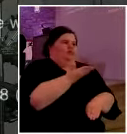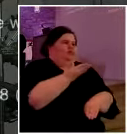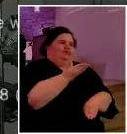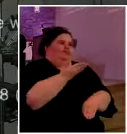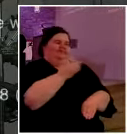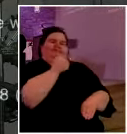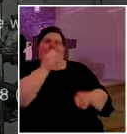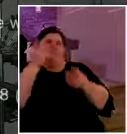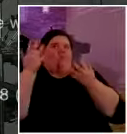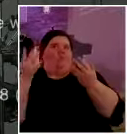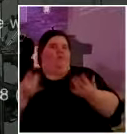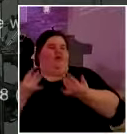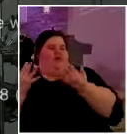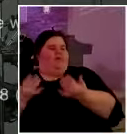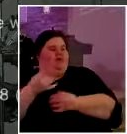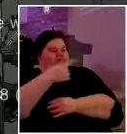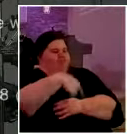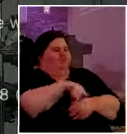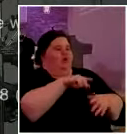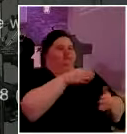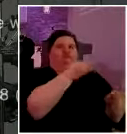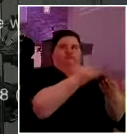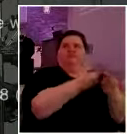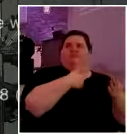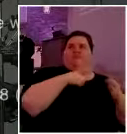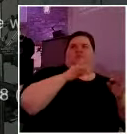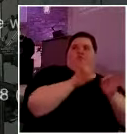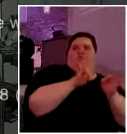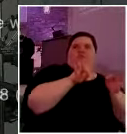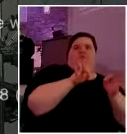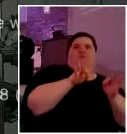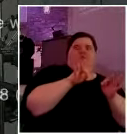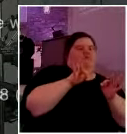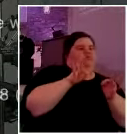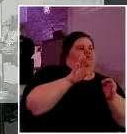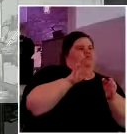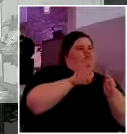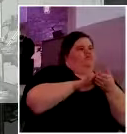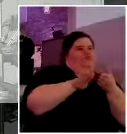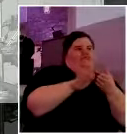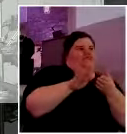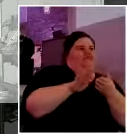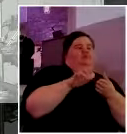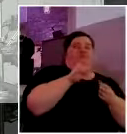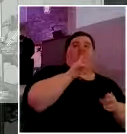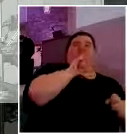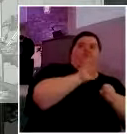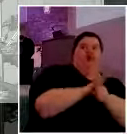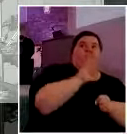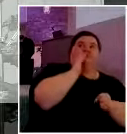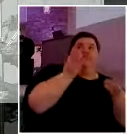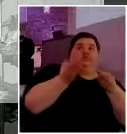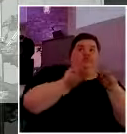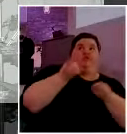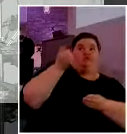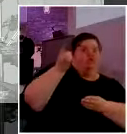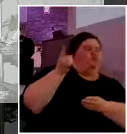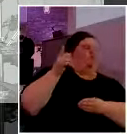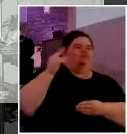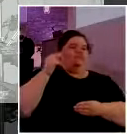wait until we proved ourselves. He didn't wait until he had a promise from us that we would serve him. No,